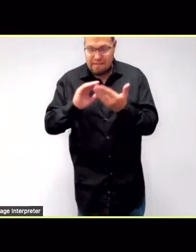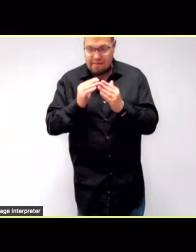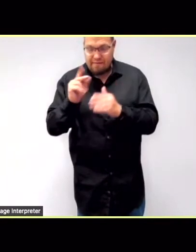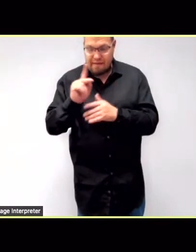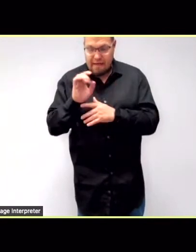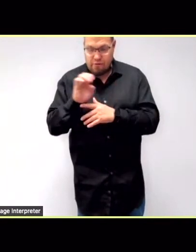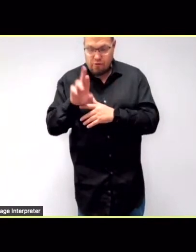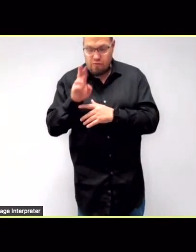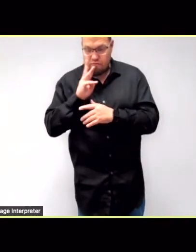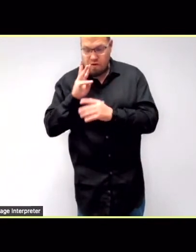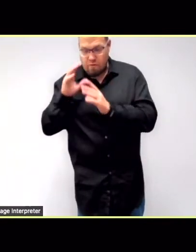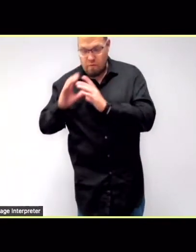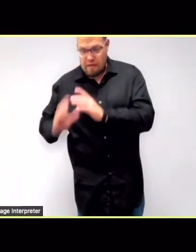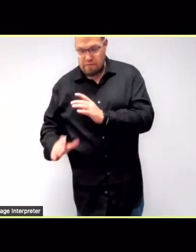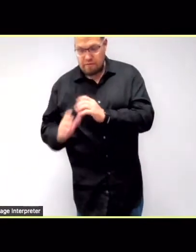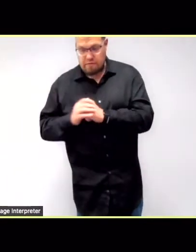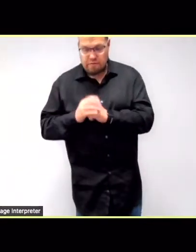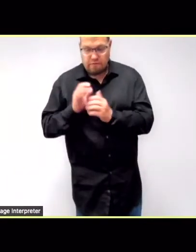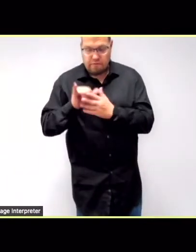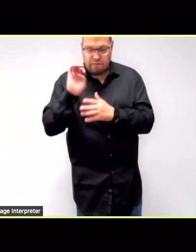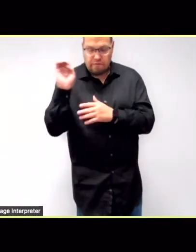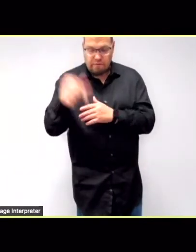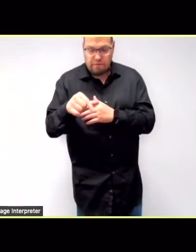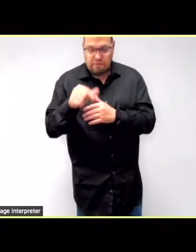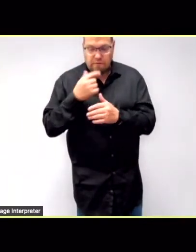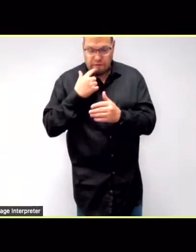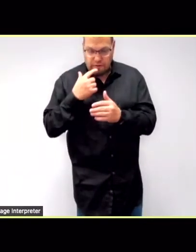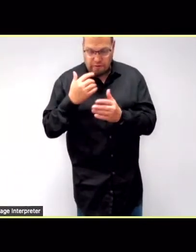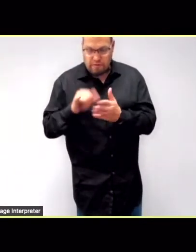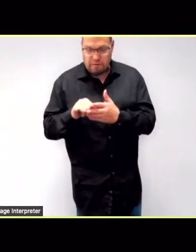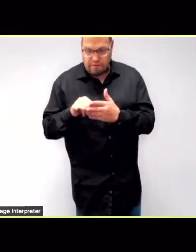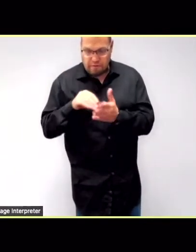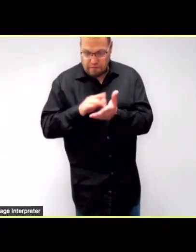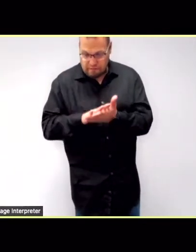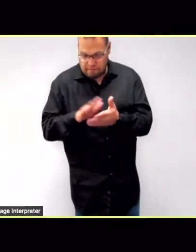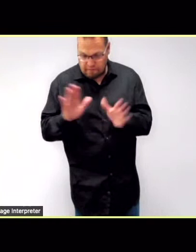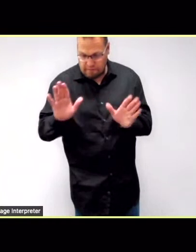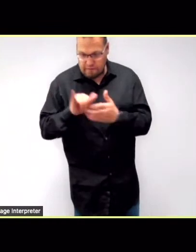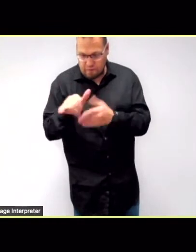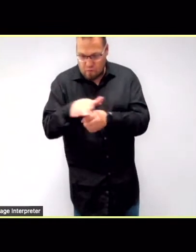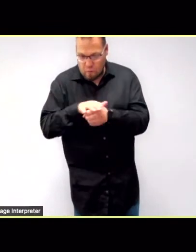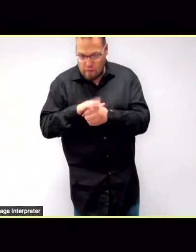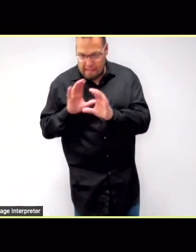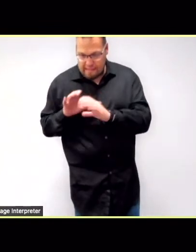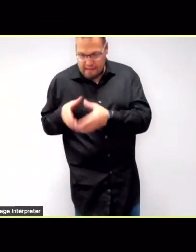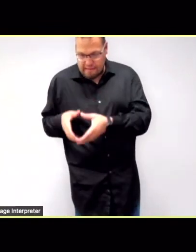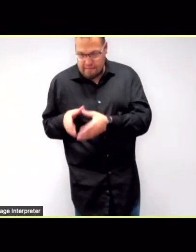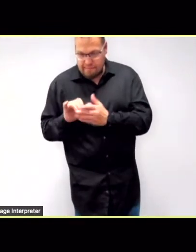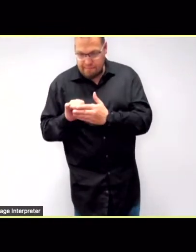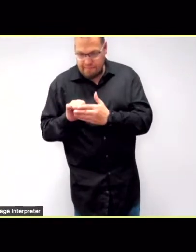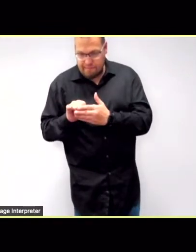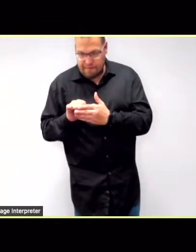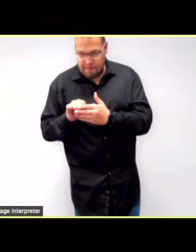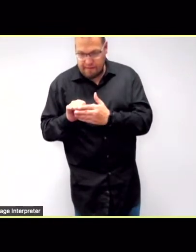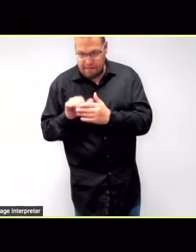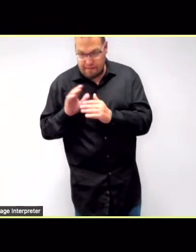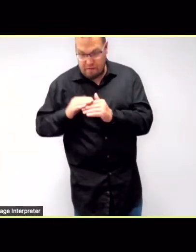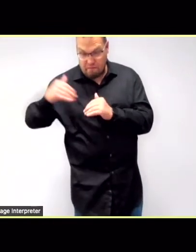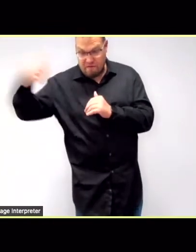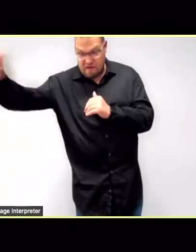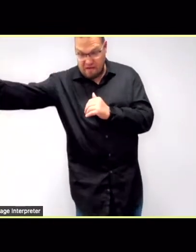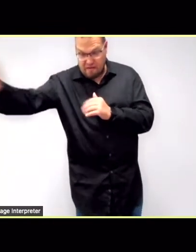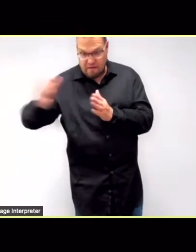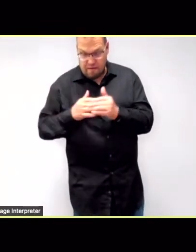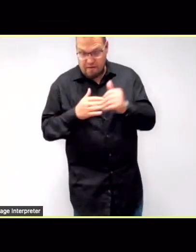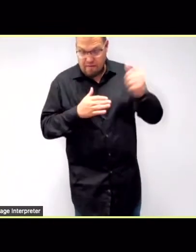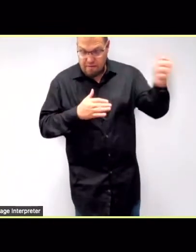So DEQ also agreed with that data and said it's very localized, and the likelihood of it impacting an off-site